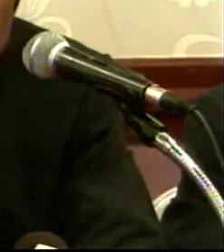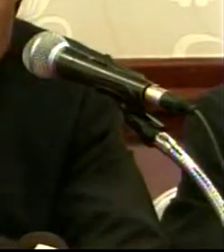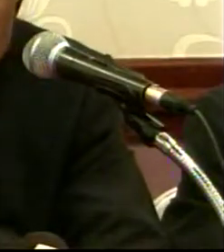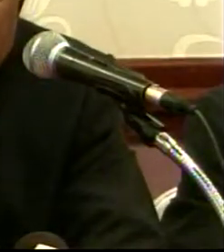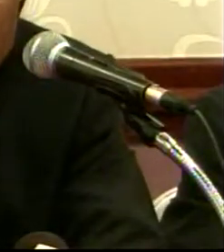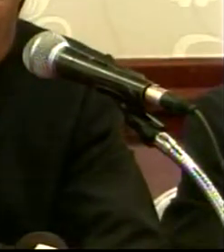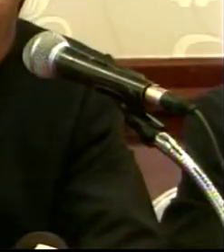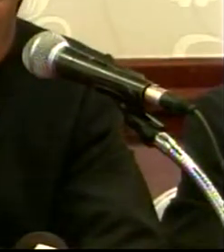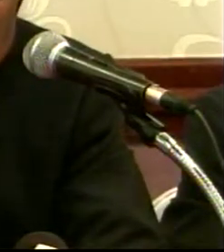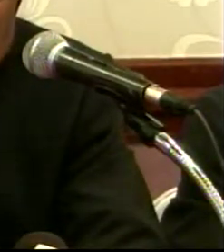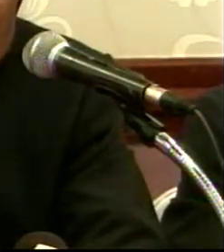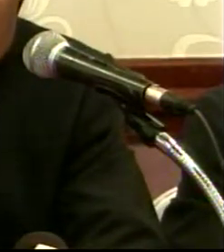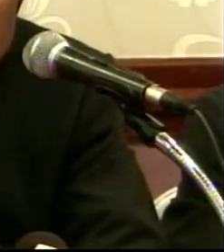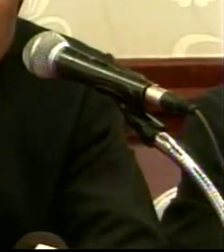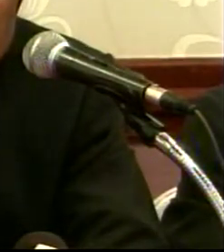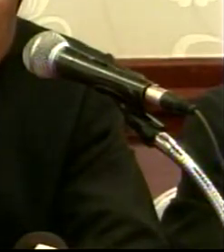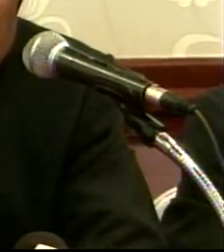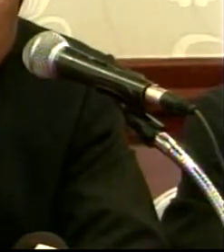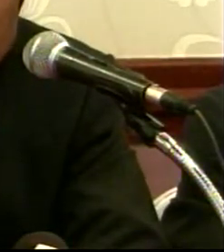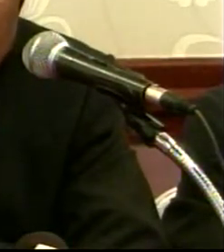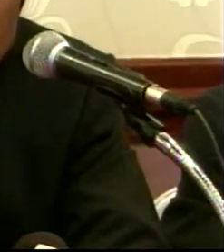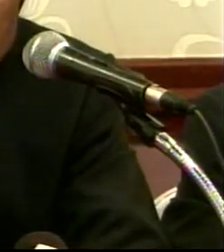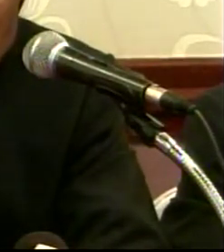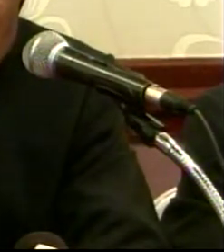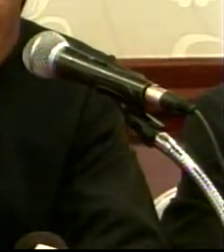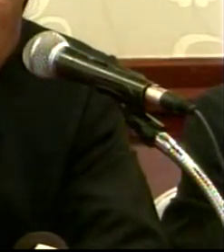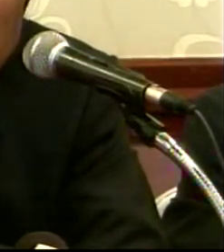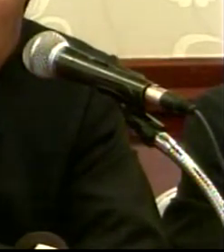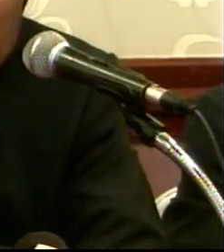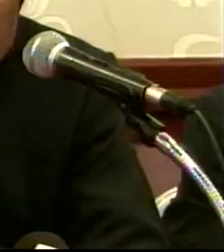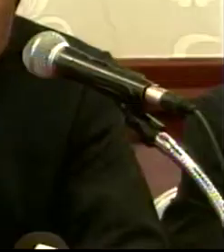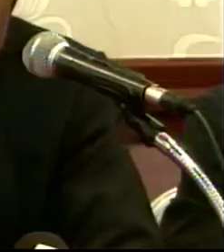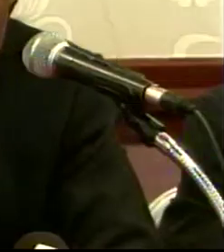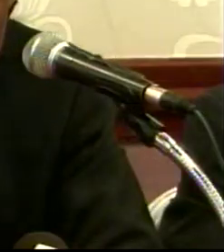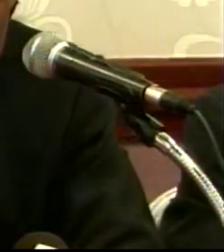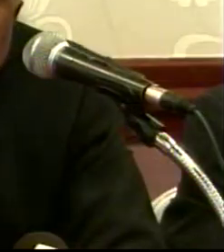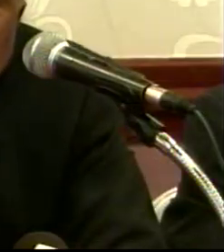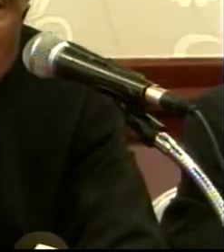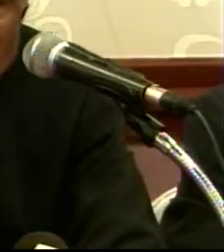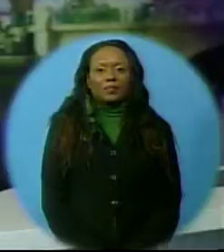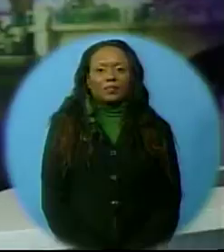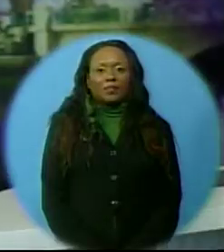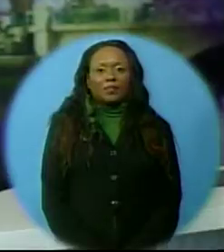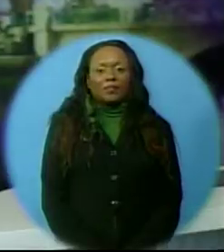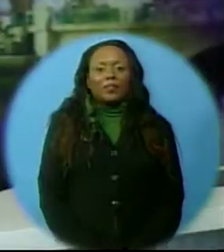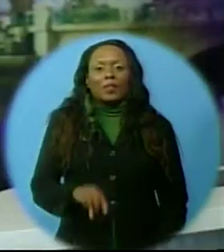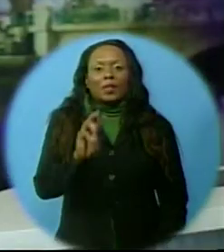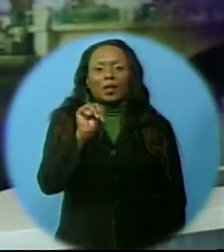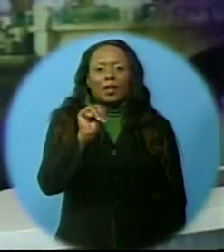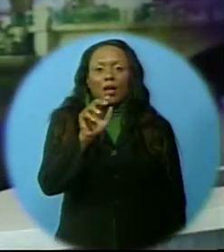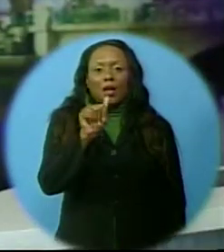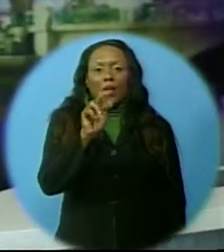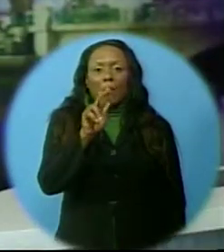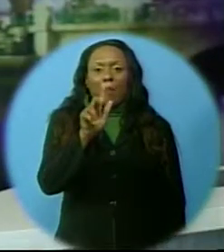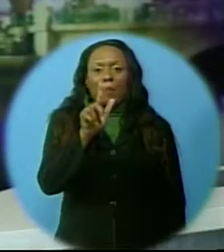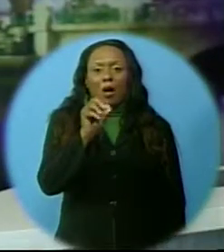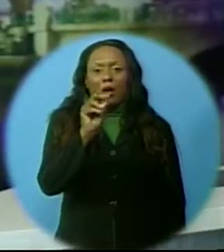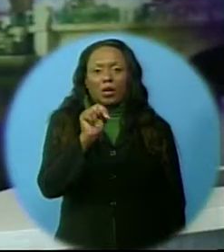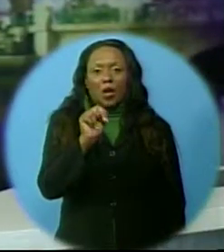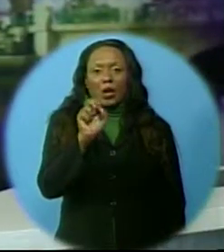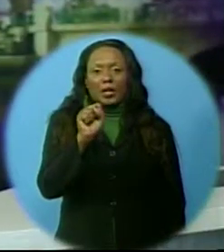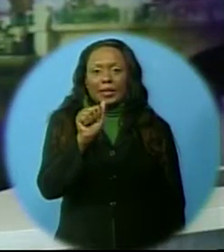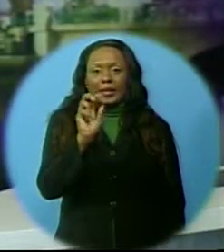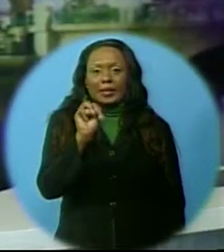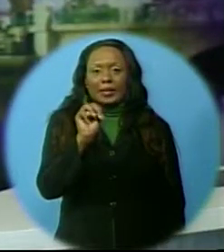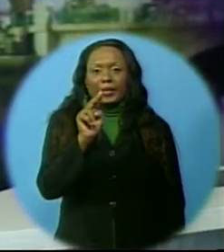territory. So that is what we will have in place and functioning by the end of the month. The formerly out of